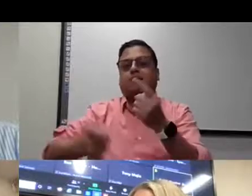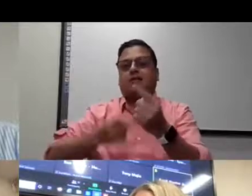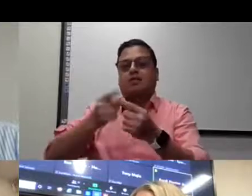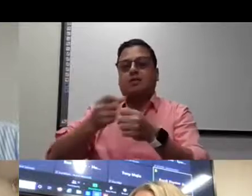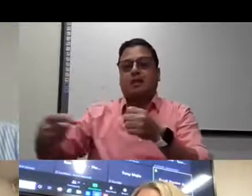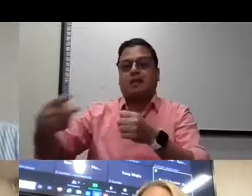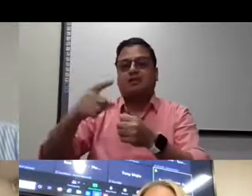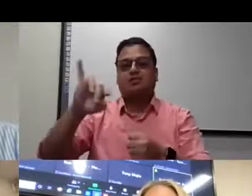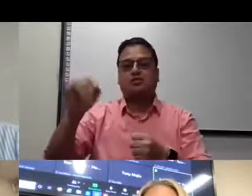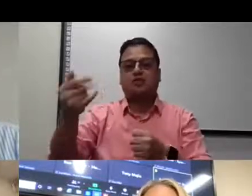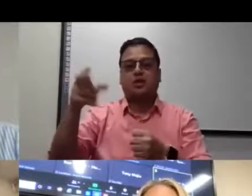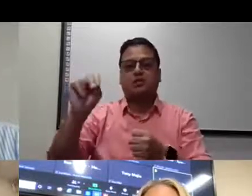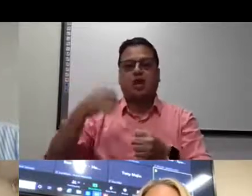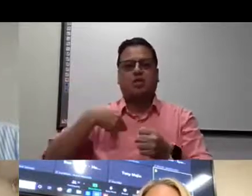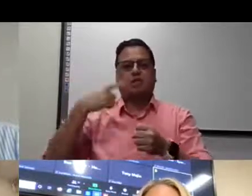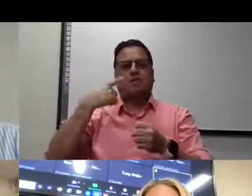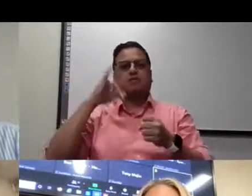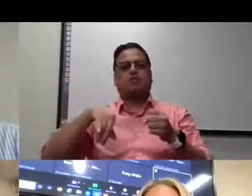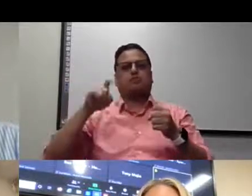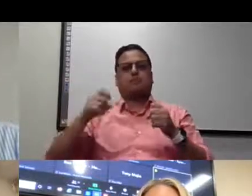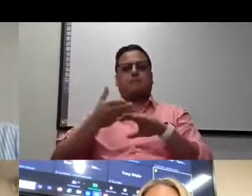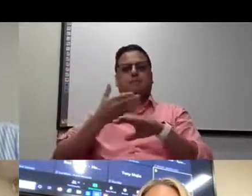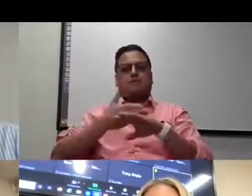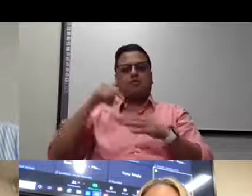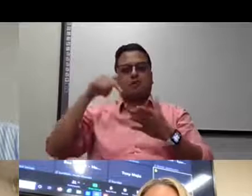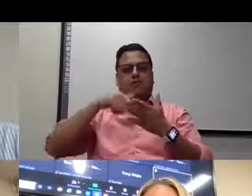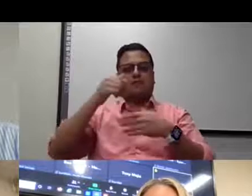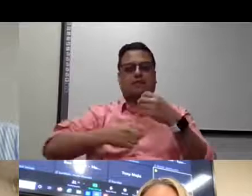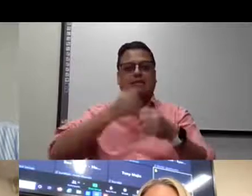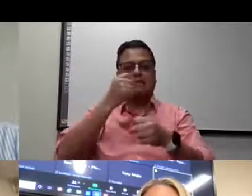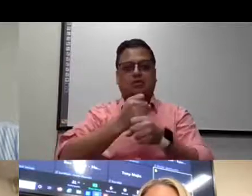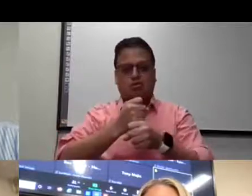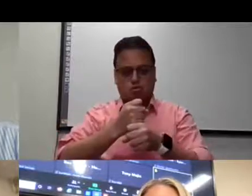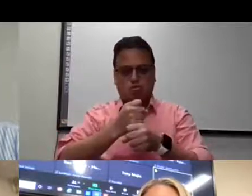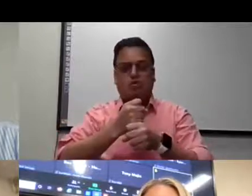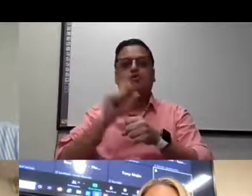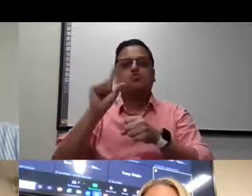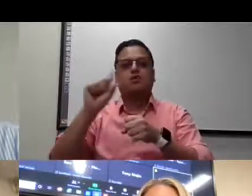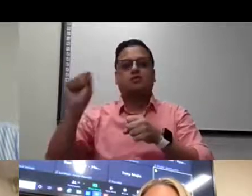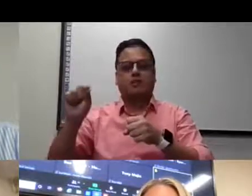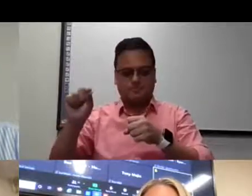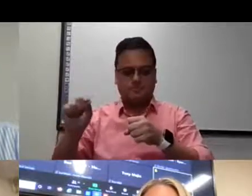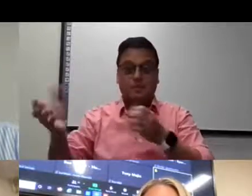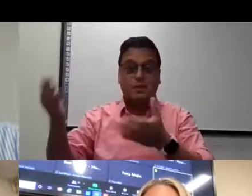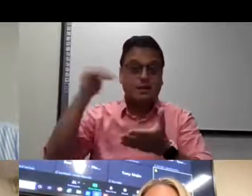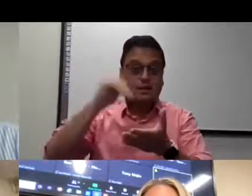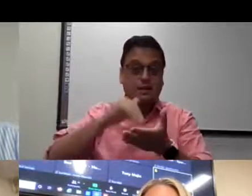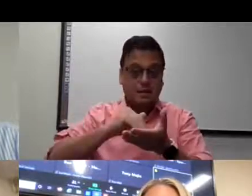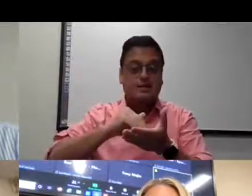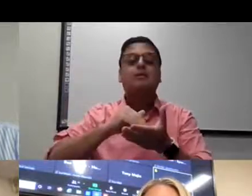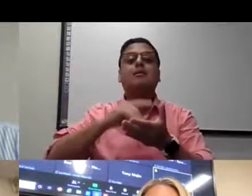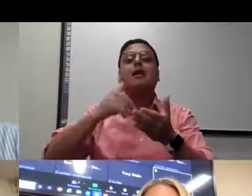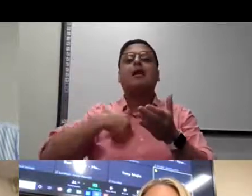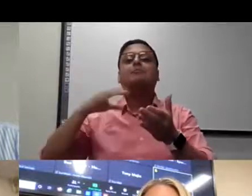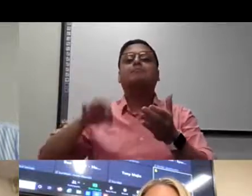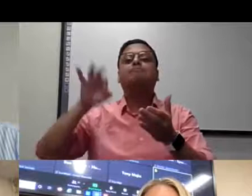January. I thought that that was supposed to be before the end of this calendar year. So once again, I'm going to bring this up and I'm